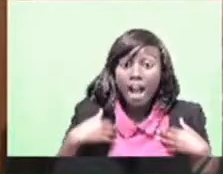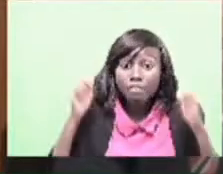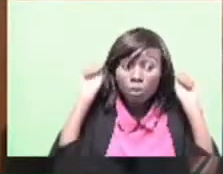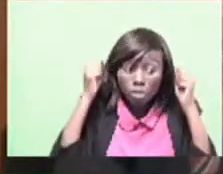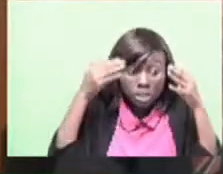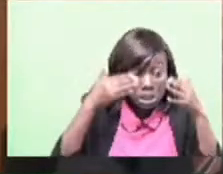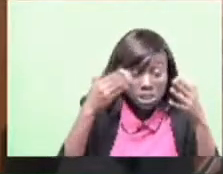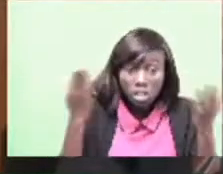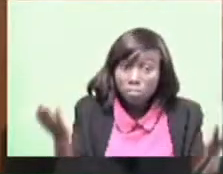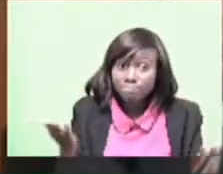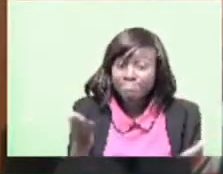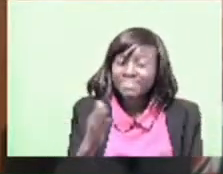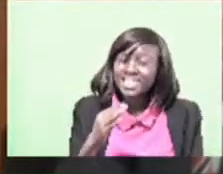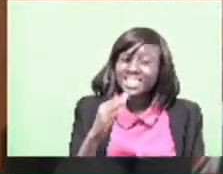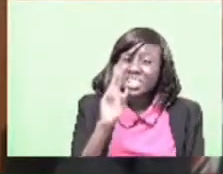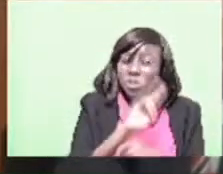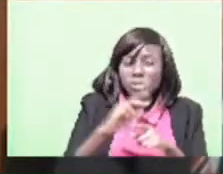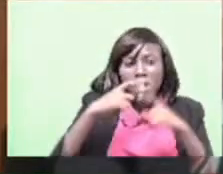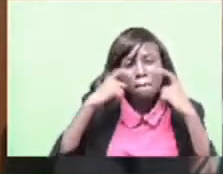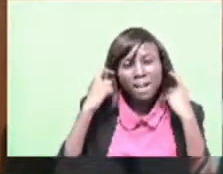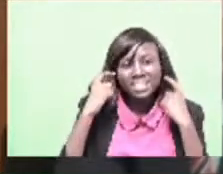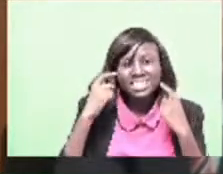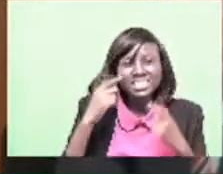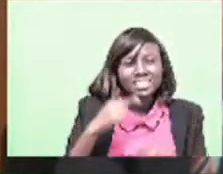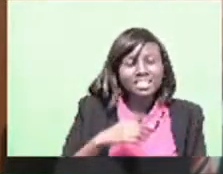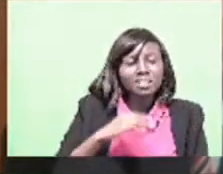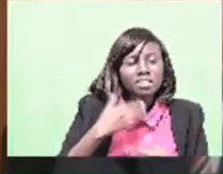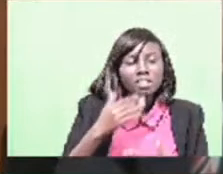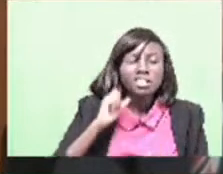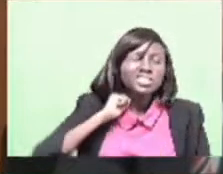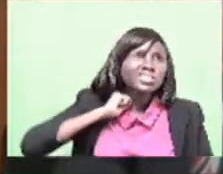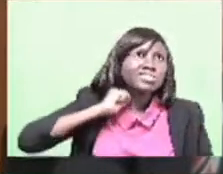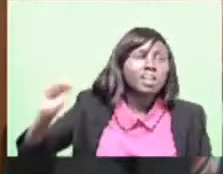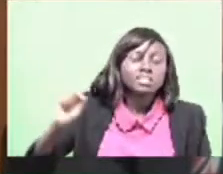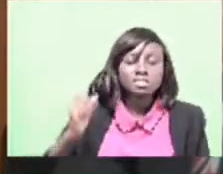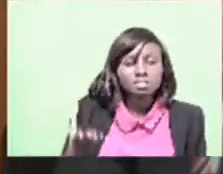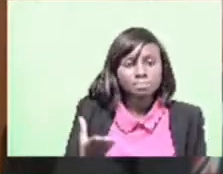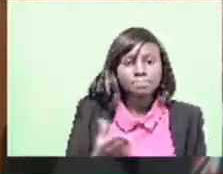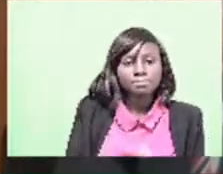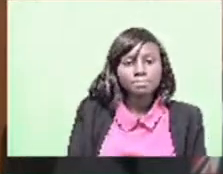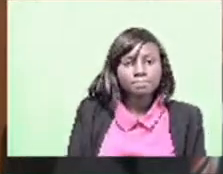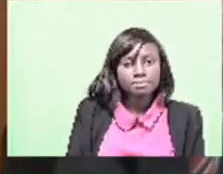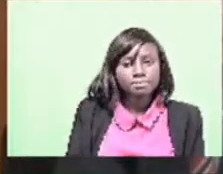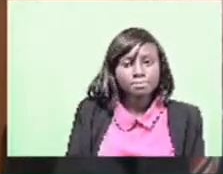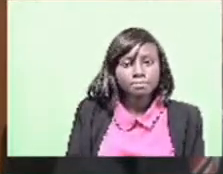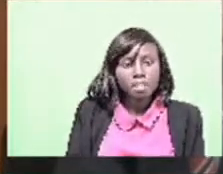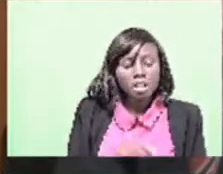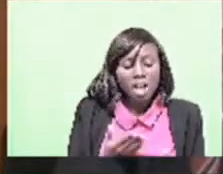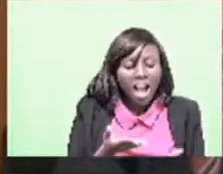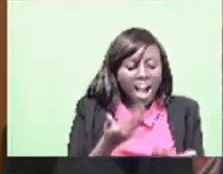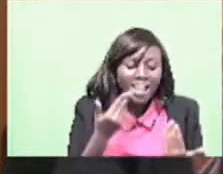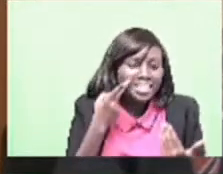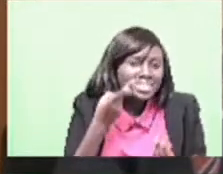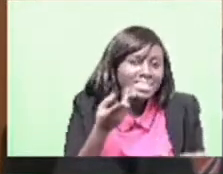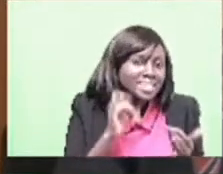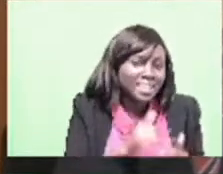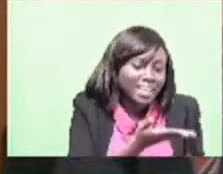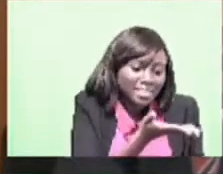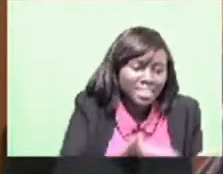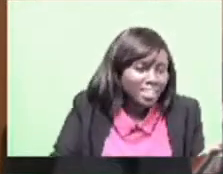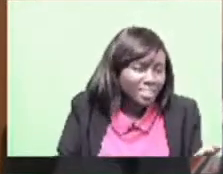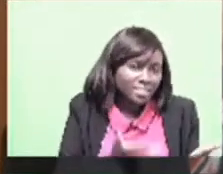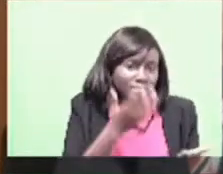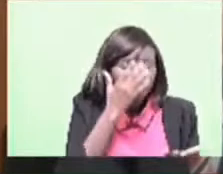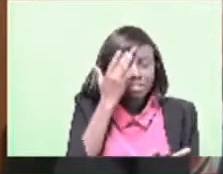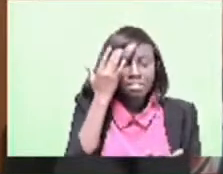wearing masks could create some distress. So nowhere in the bill, and perhaps it may come later in terms of exemptions, I would be very